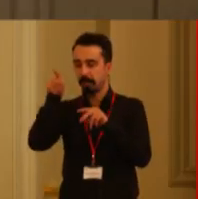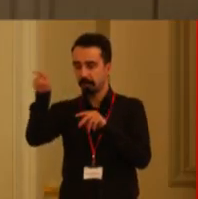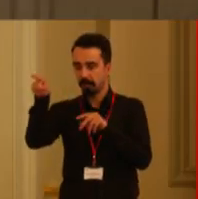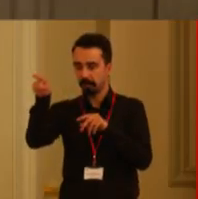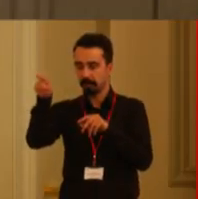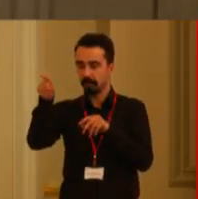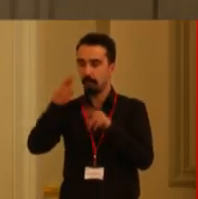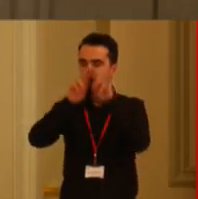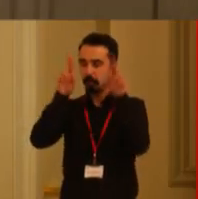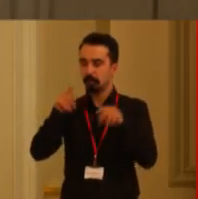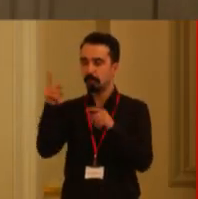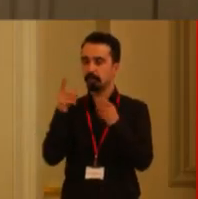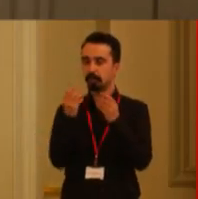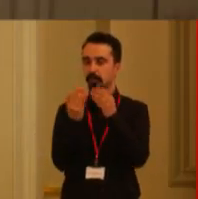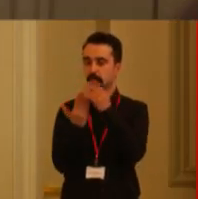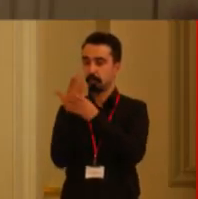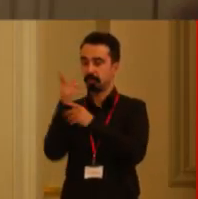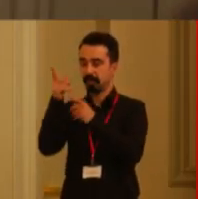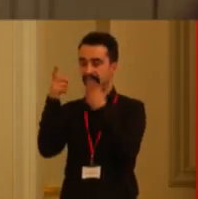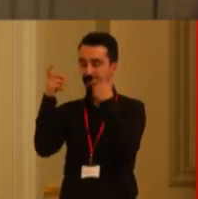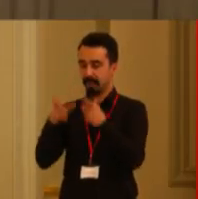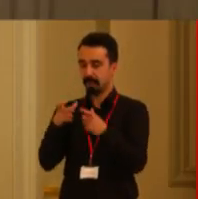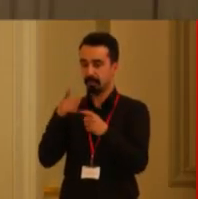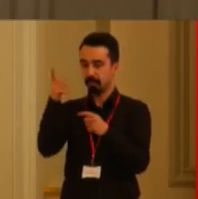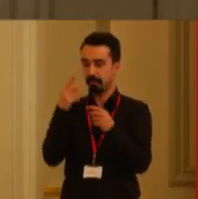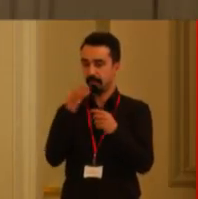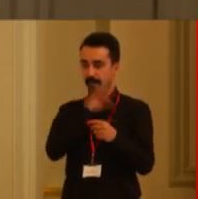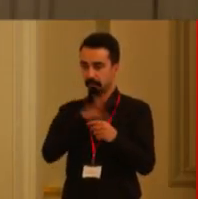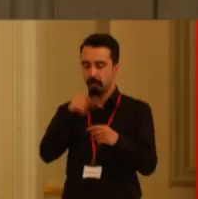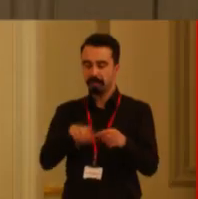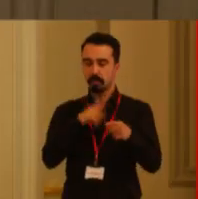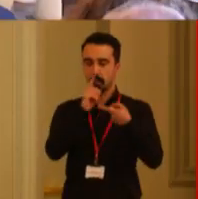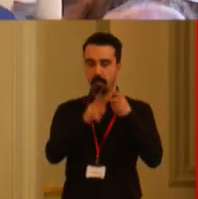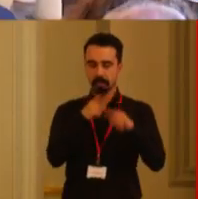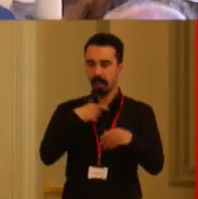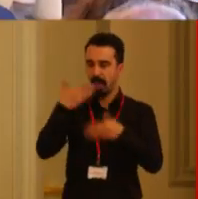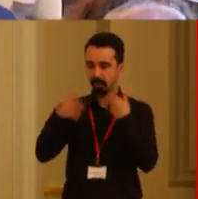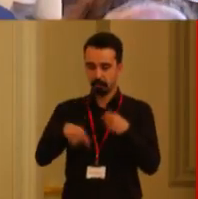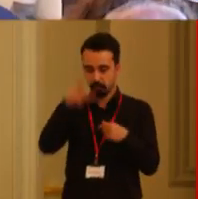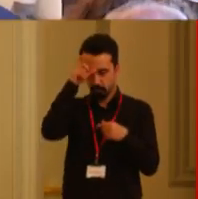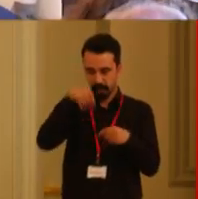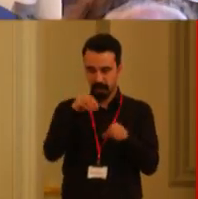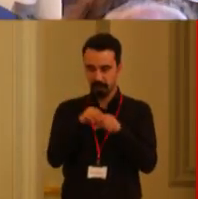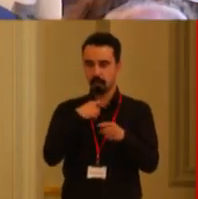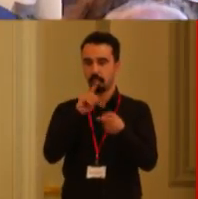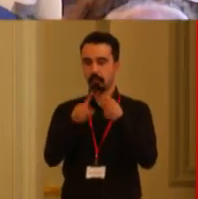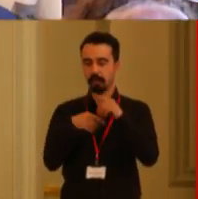You're part of UNDP and other supranational bodies. Do you think they could play a role? I'm telling you our